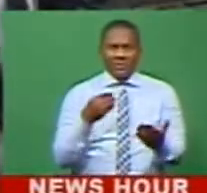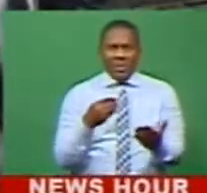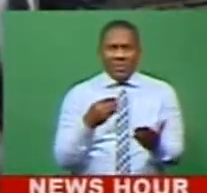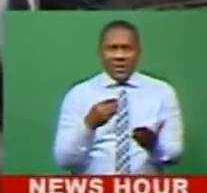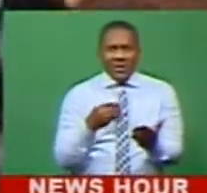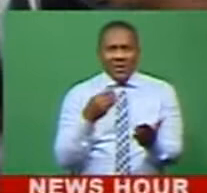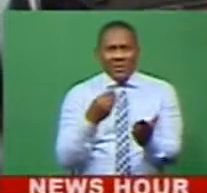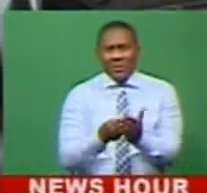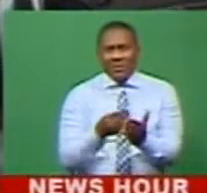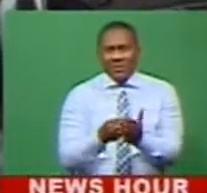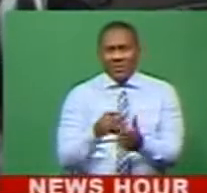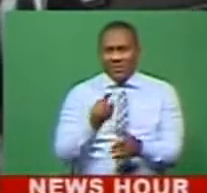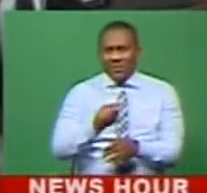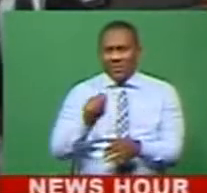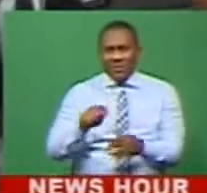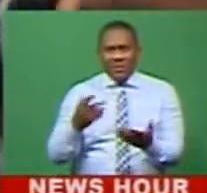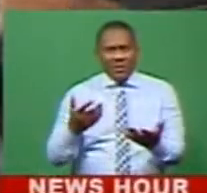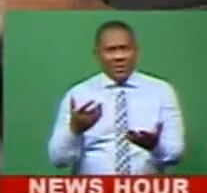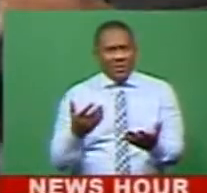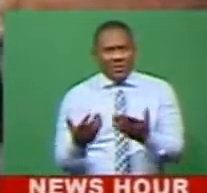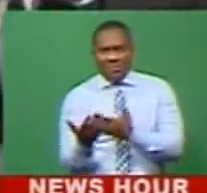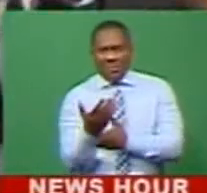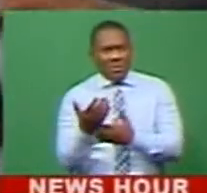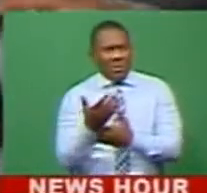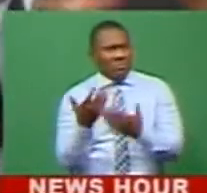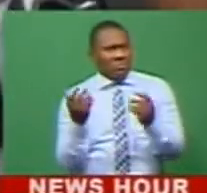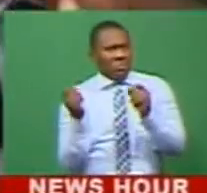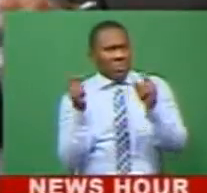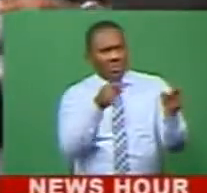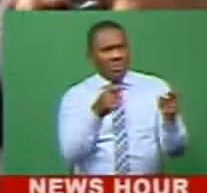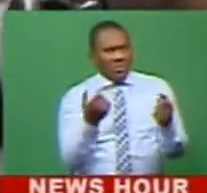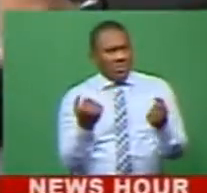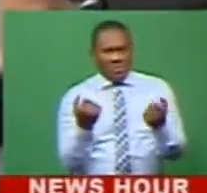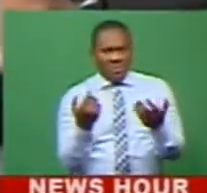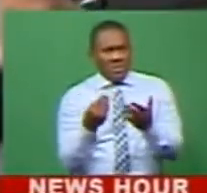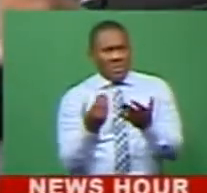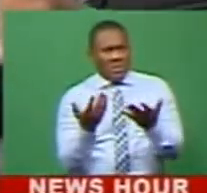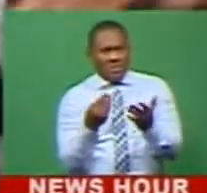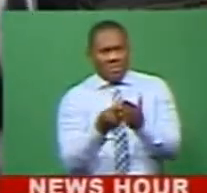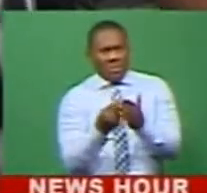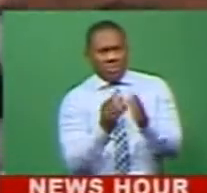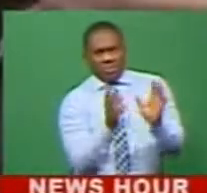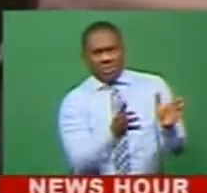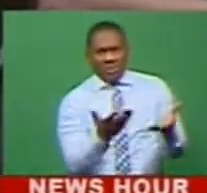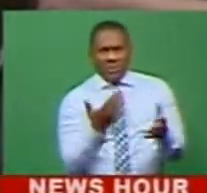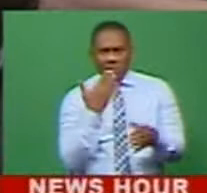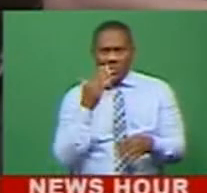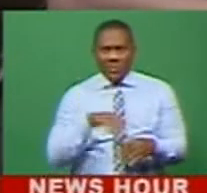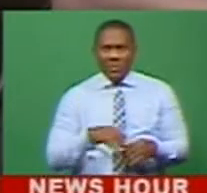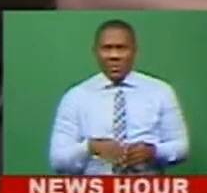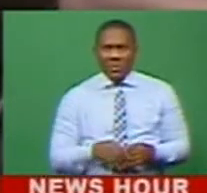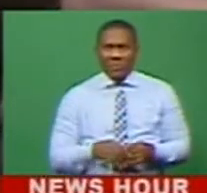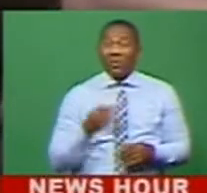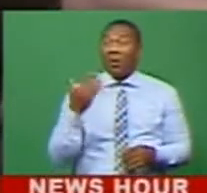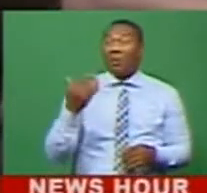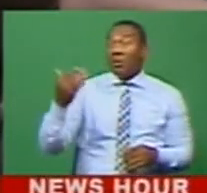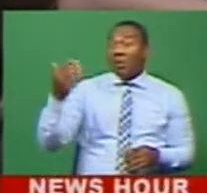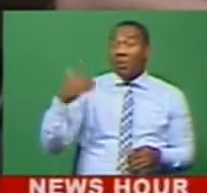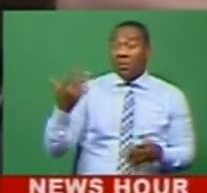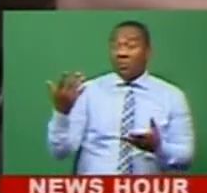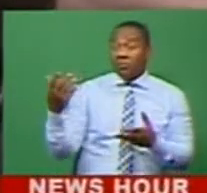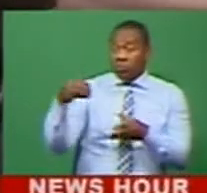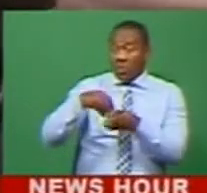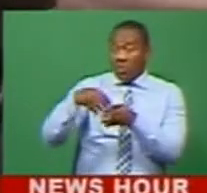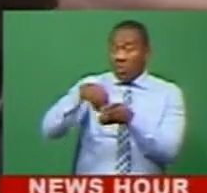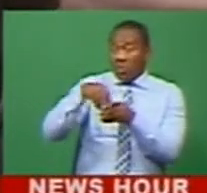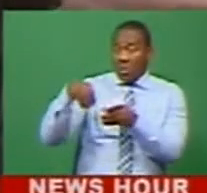anything. You wake up in the morning, going home, nothing to leave at home. It's bad. First in Yelodia, you need